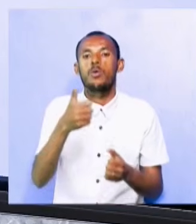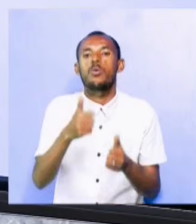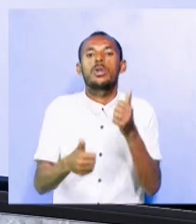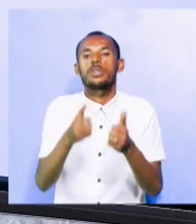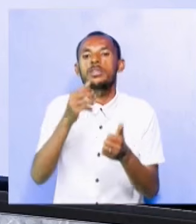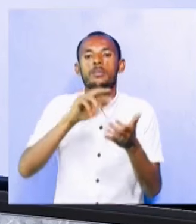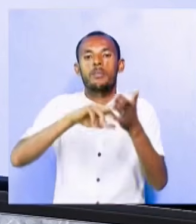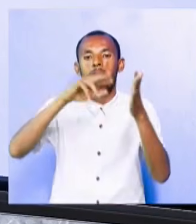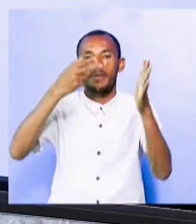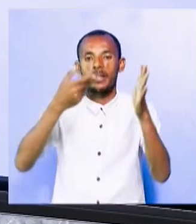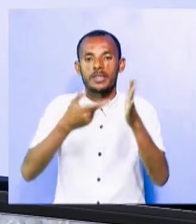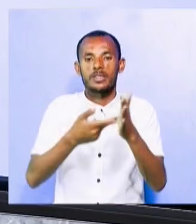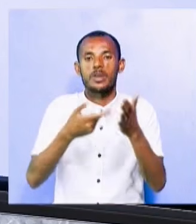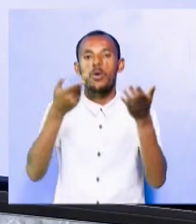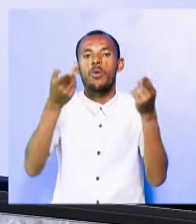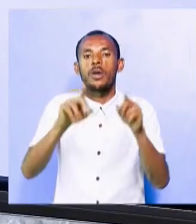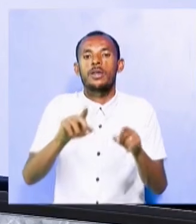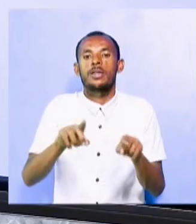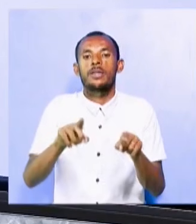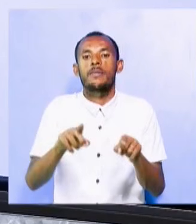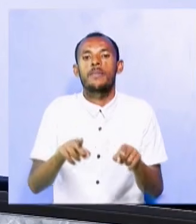means when the